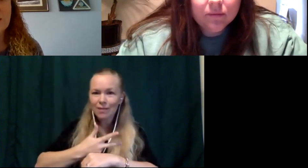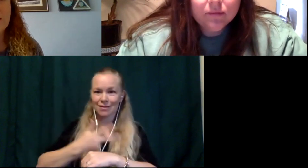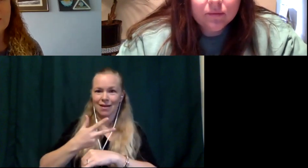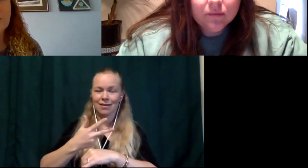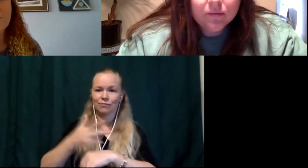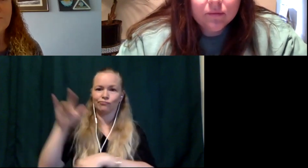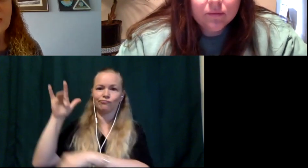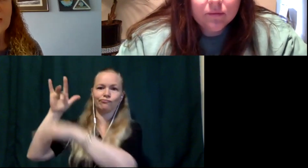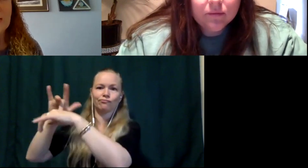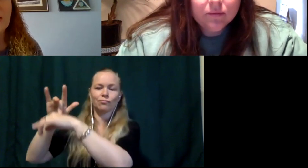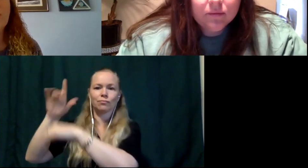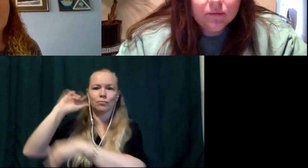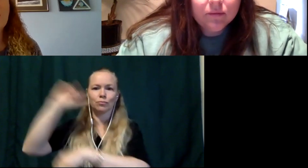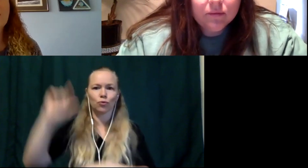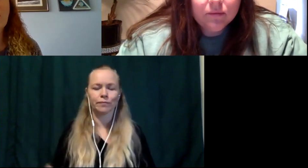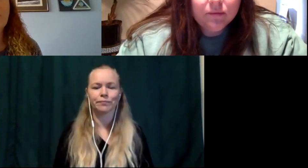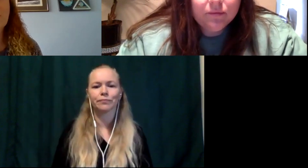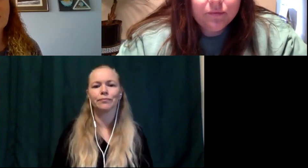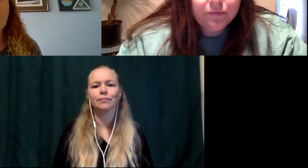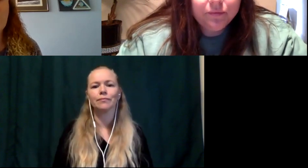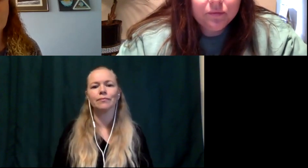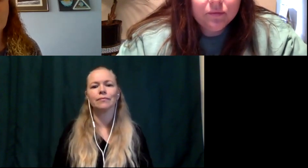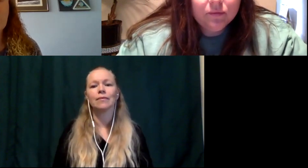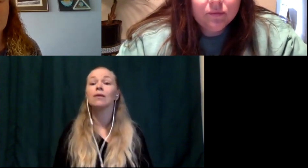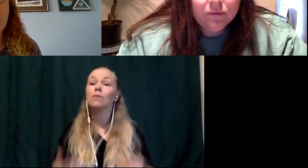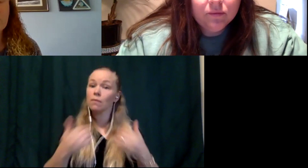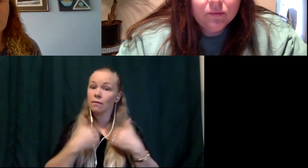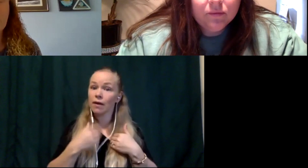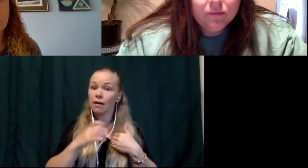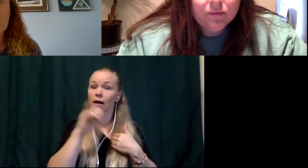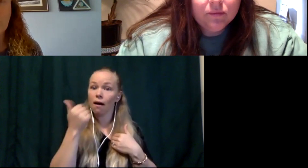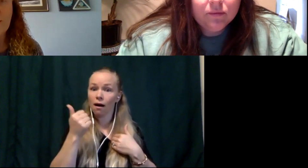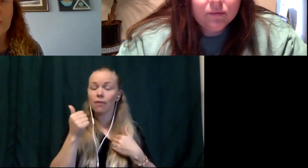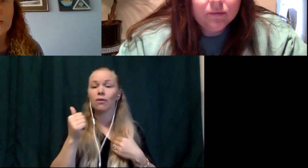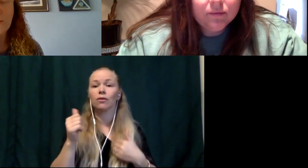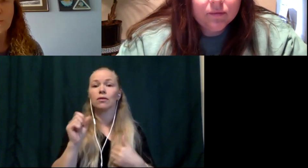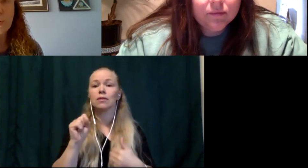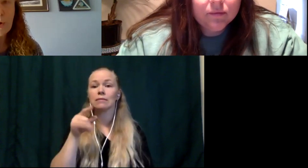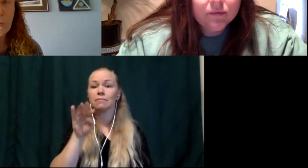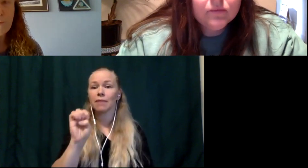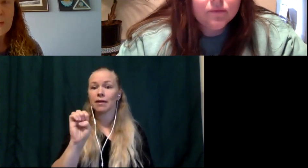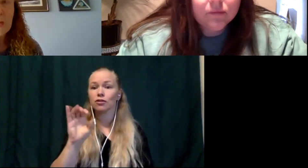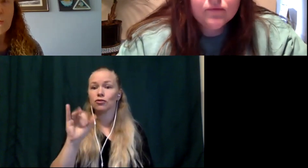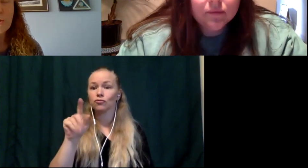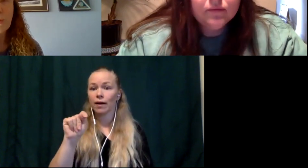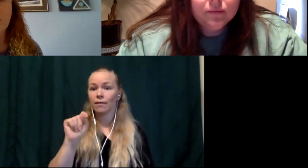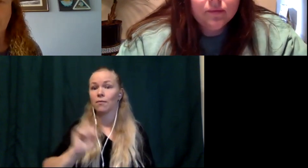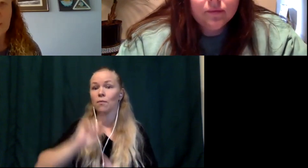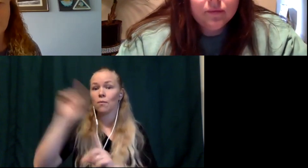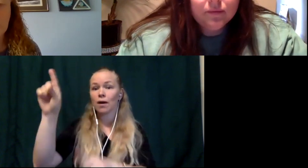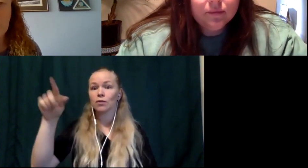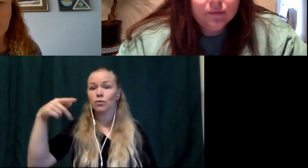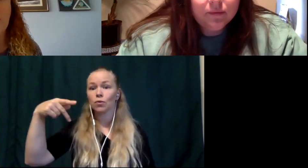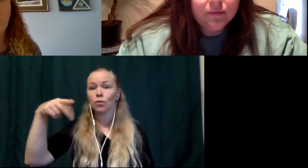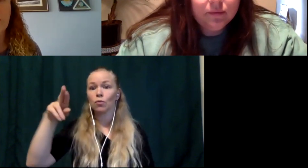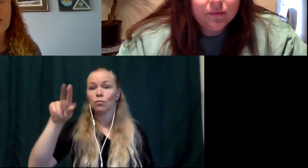And now we've had some other spacecraft, for example, the spacecraft that went out to Pluto, which was, there